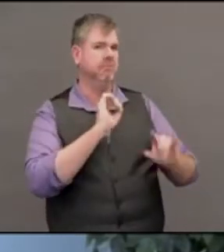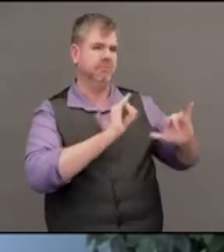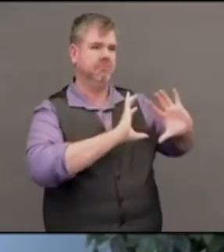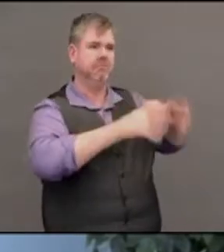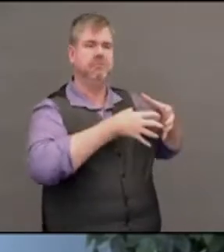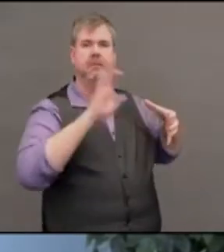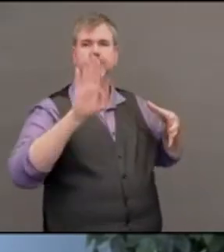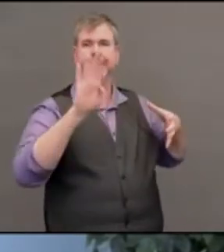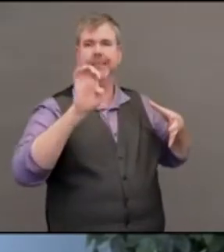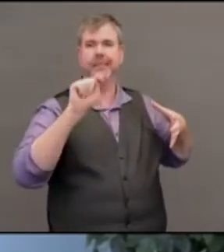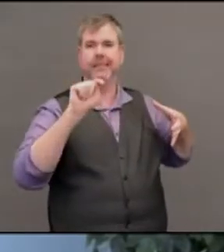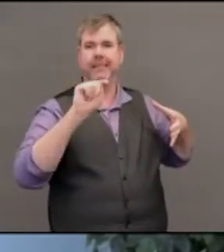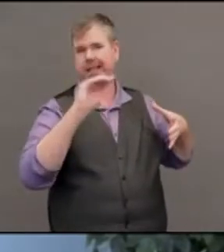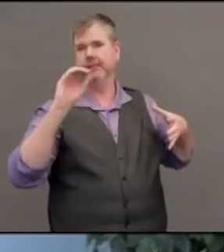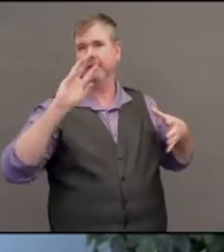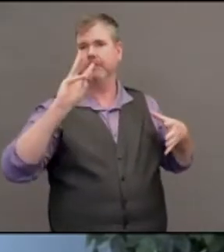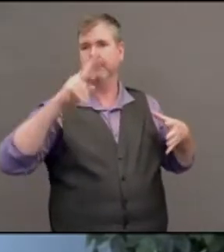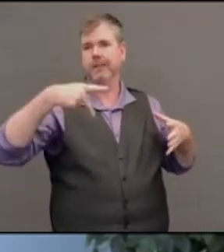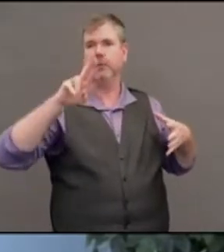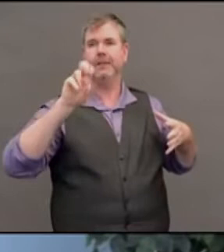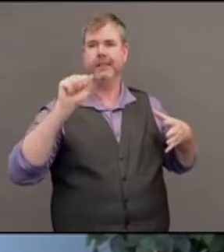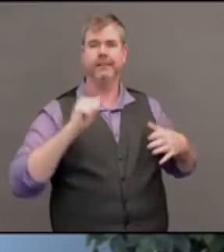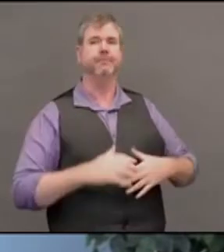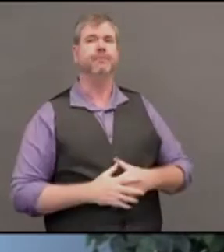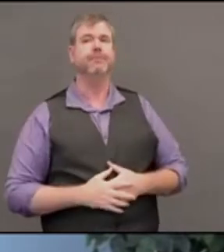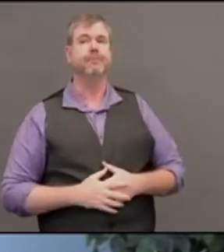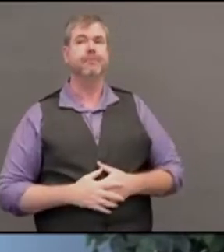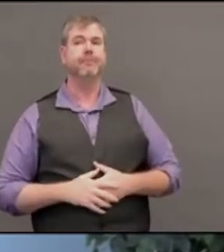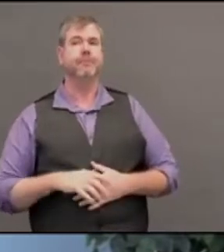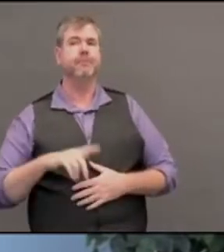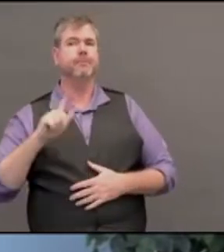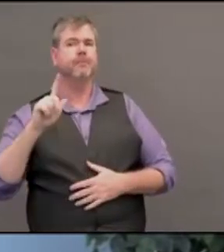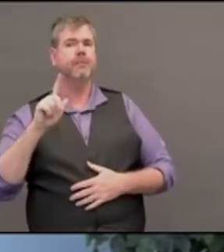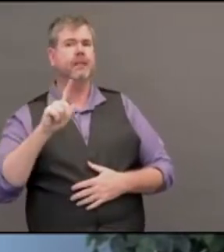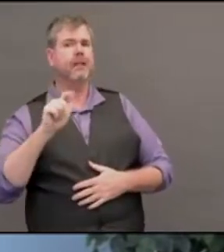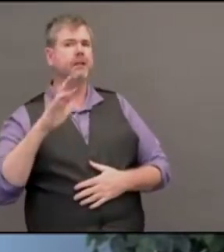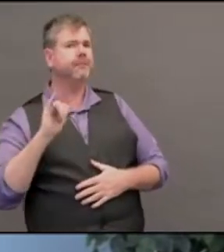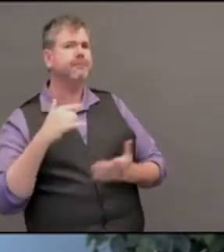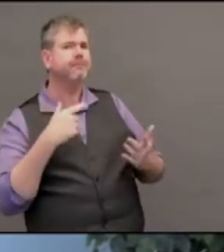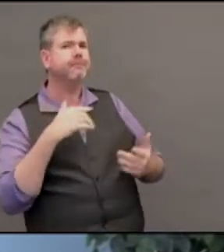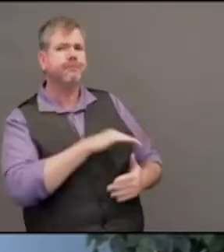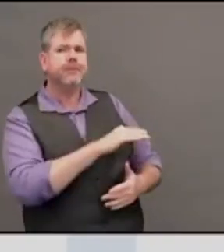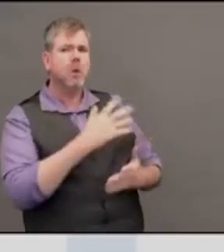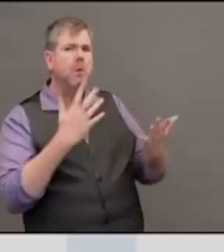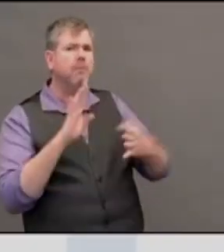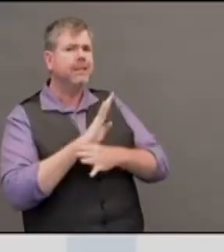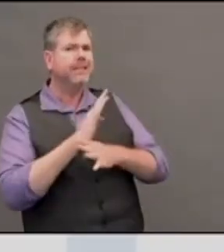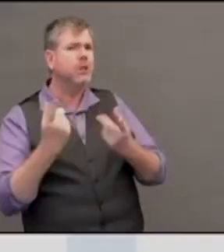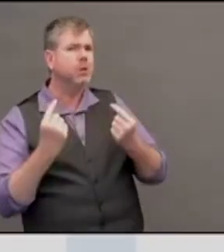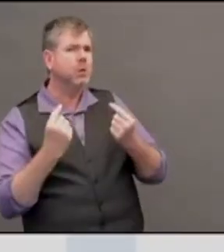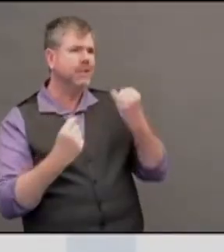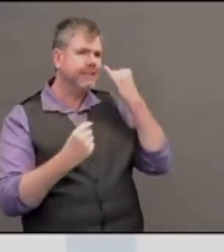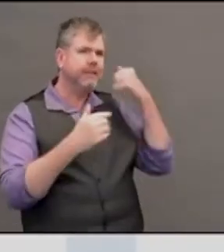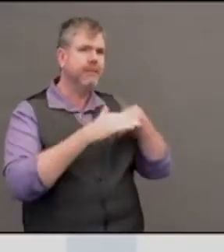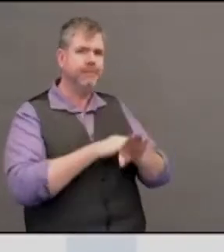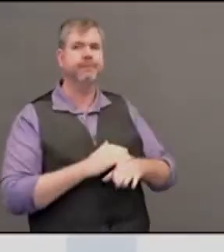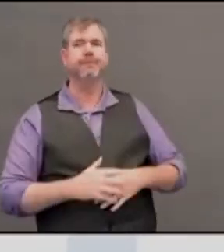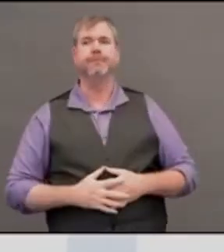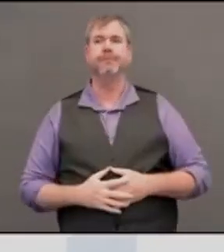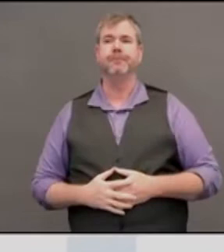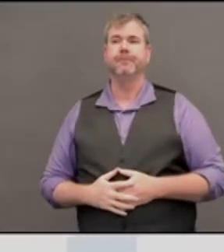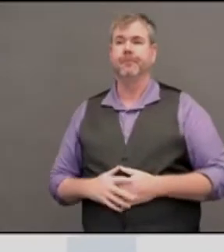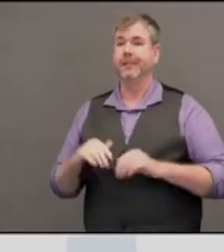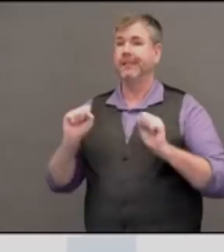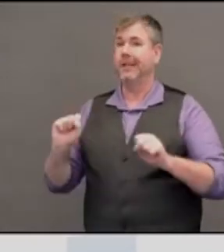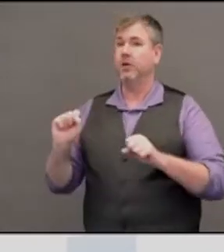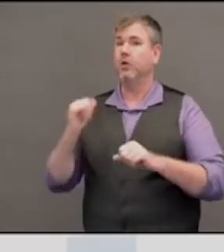say again what they can do. Yeah, so they could go ahead and call that number at the bottom, the business call center. They can ask for the name, which should